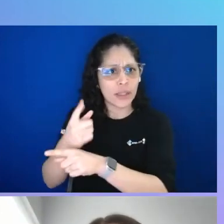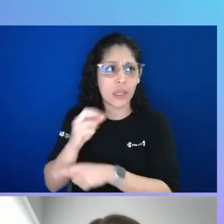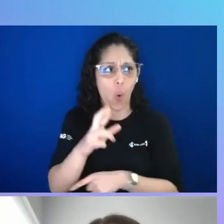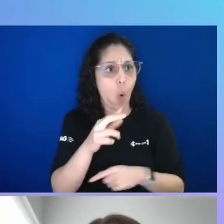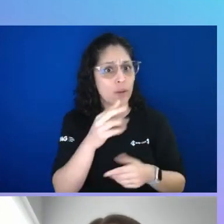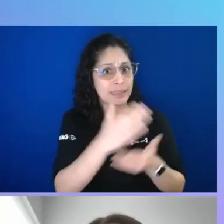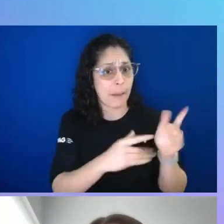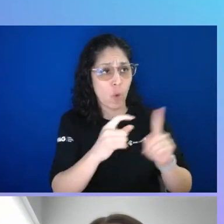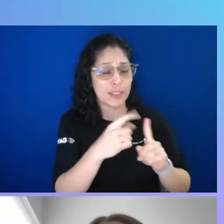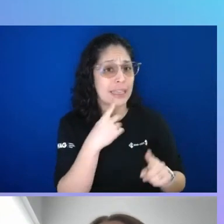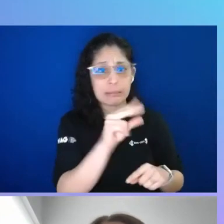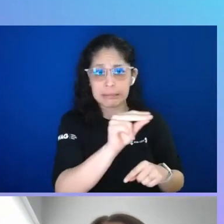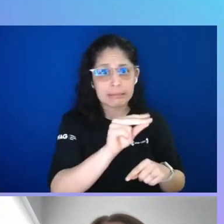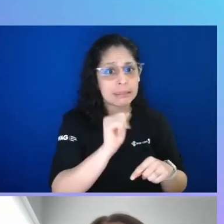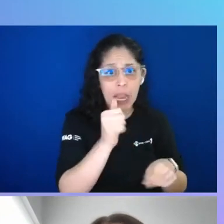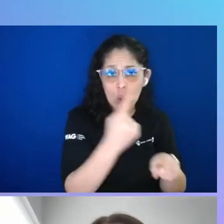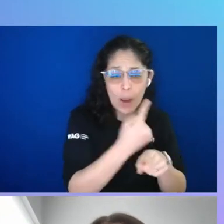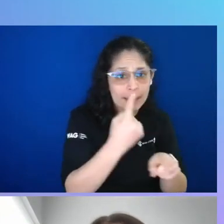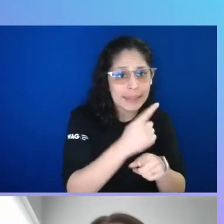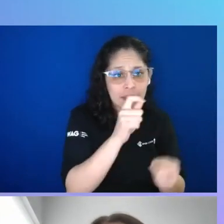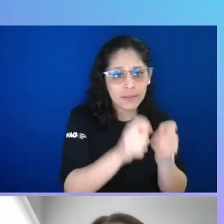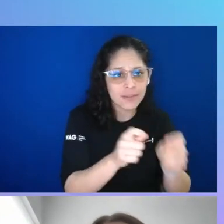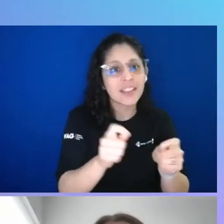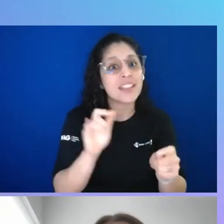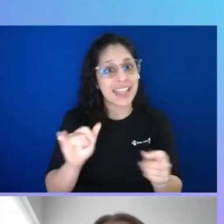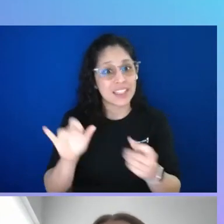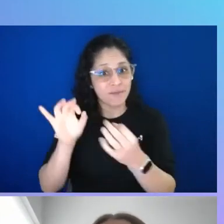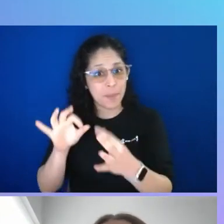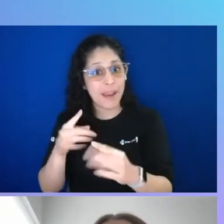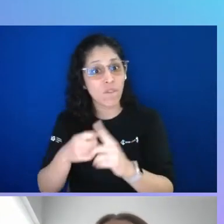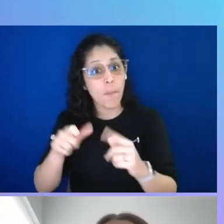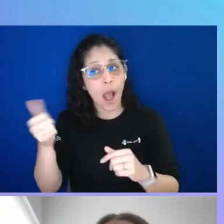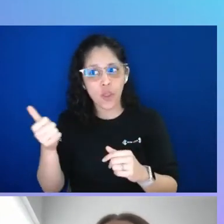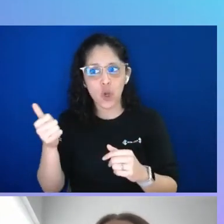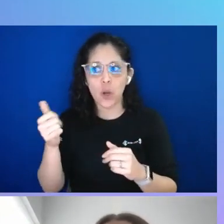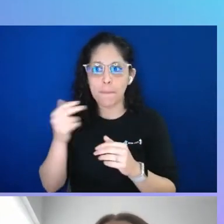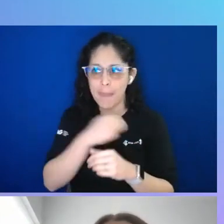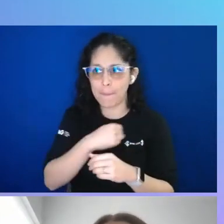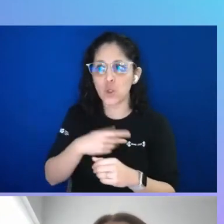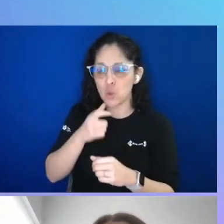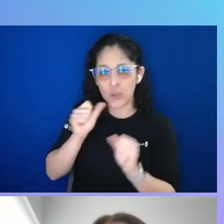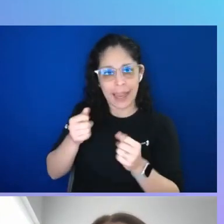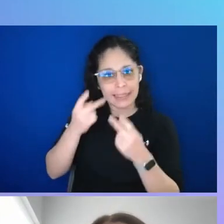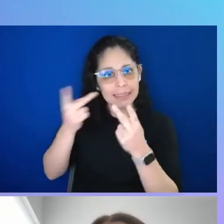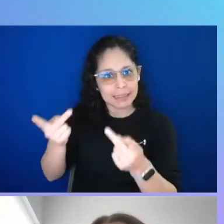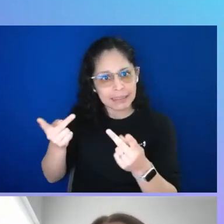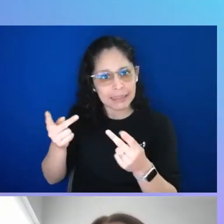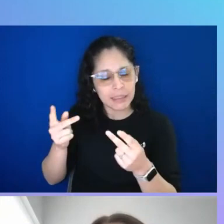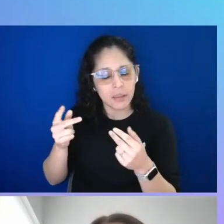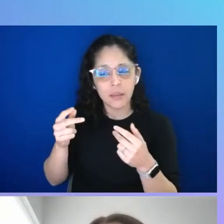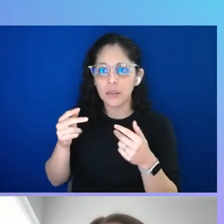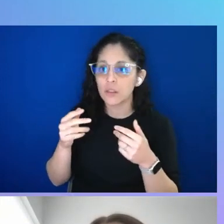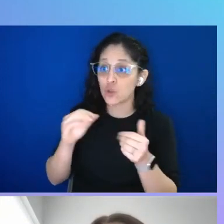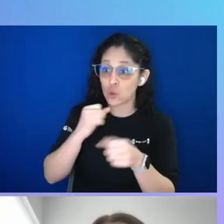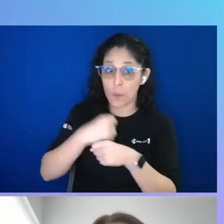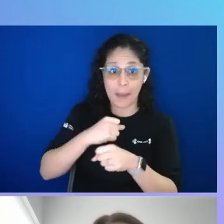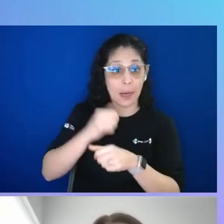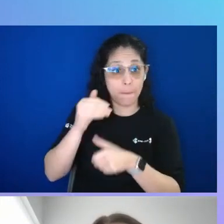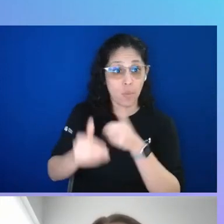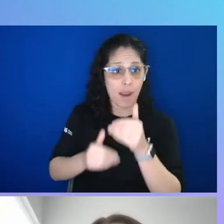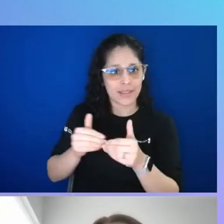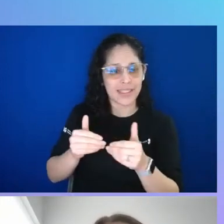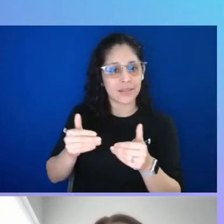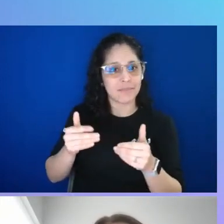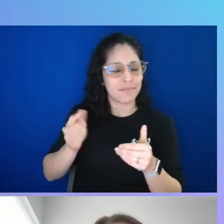that's feedback that we hear from other sighted members as well. So an update to the calibration process like that would really benefit all members.